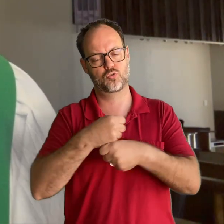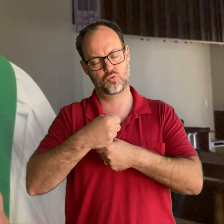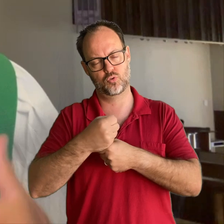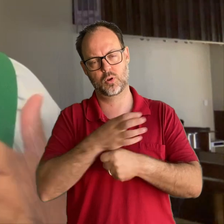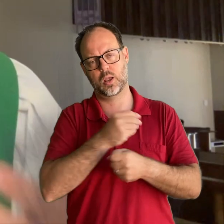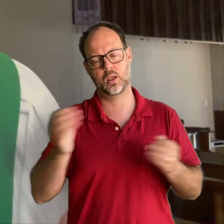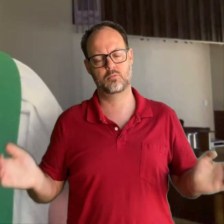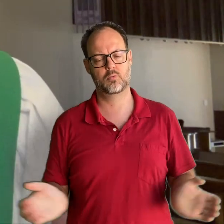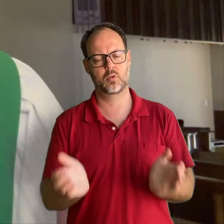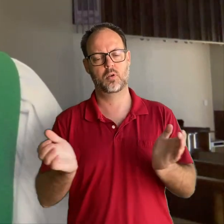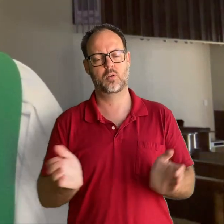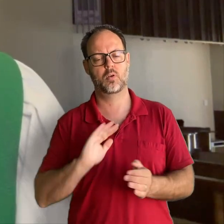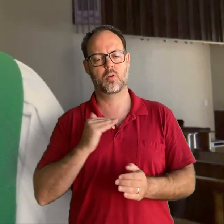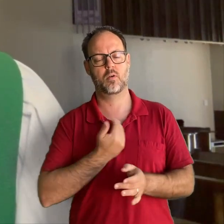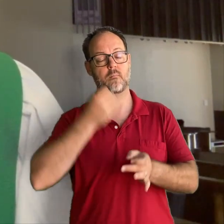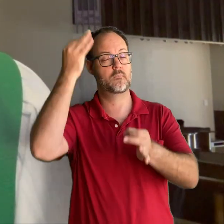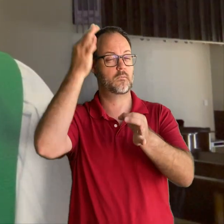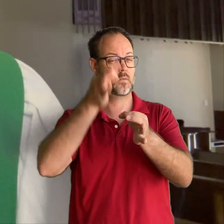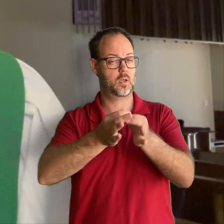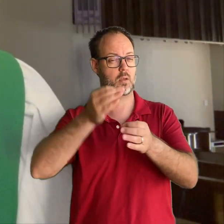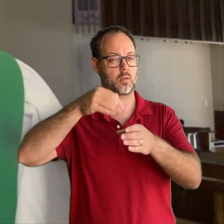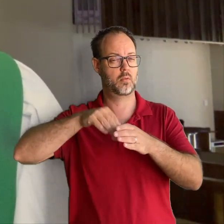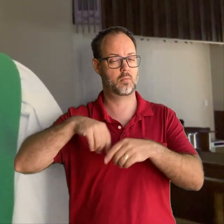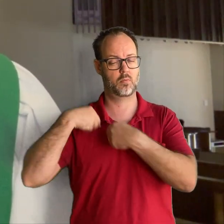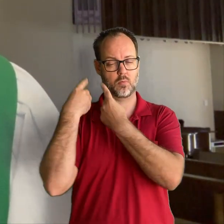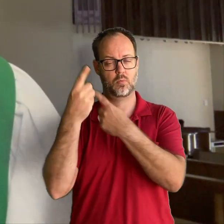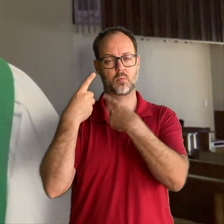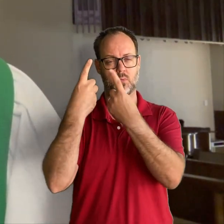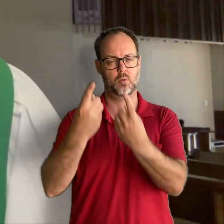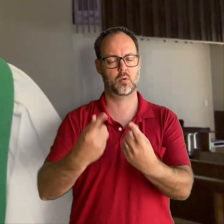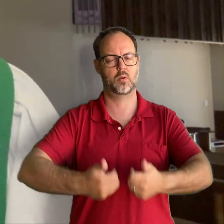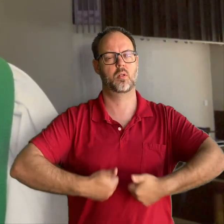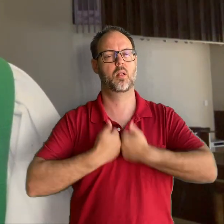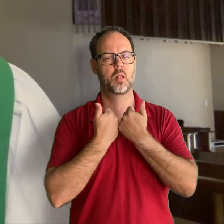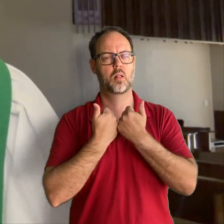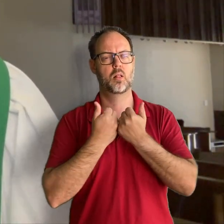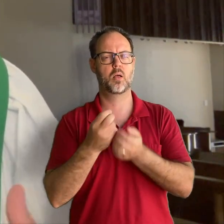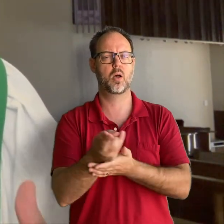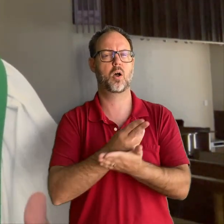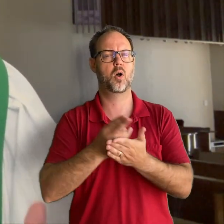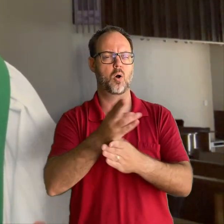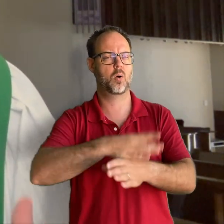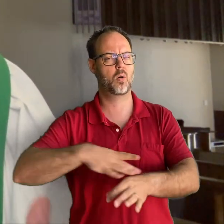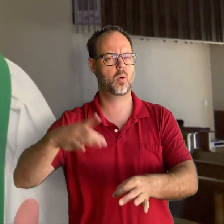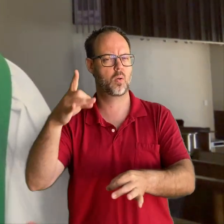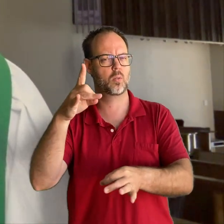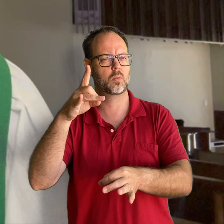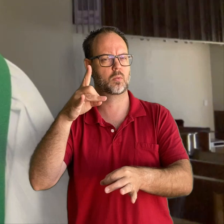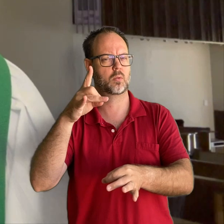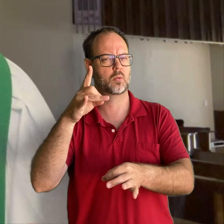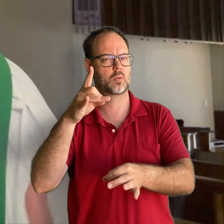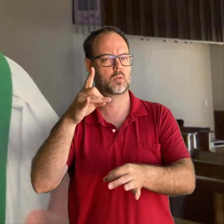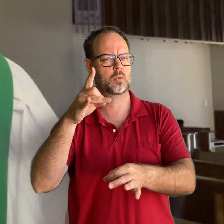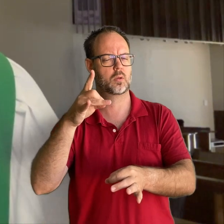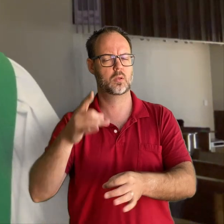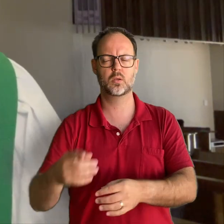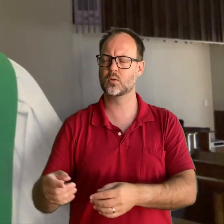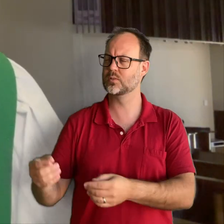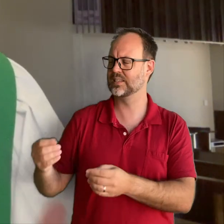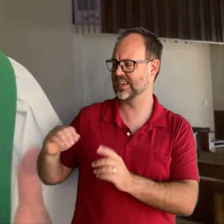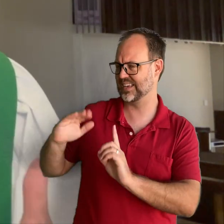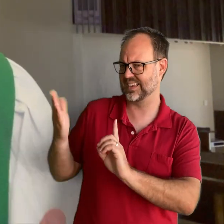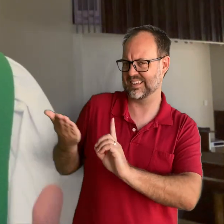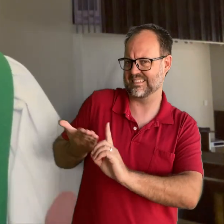create and nurture our faith throughout our lives. And the Holy Spirit is the one who's